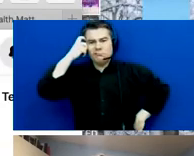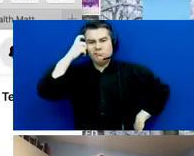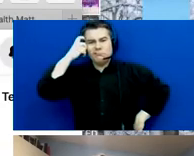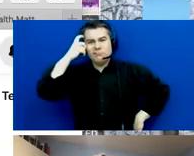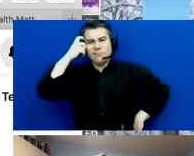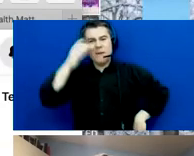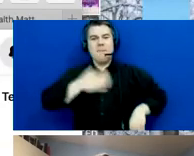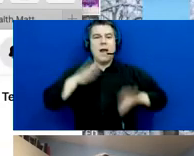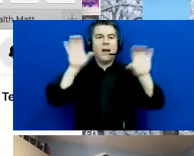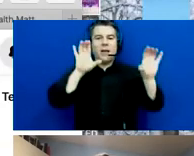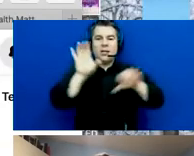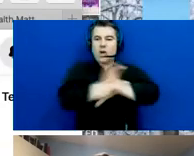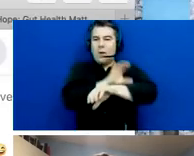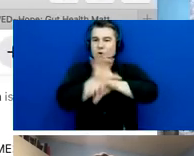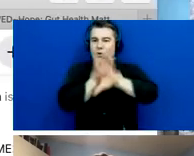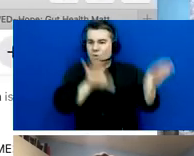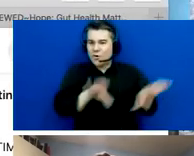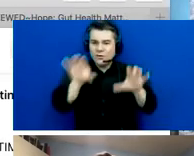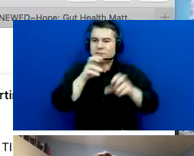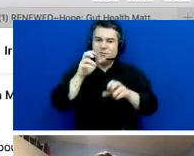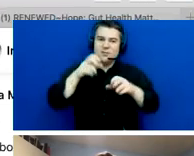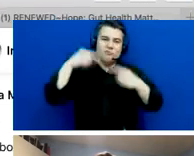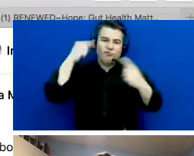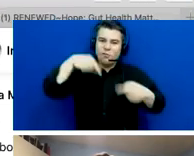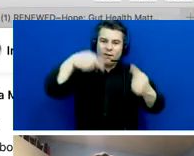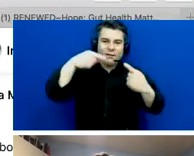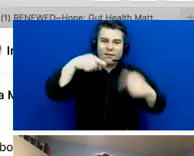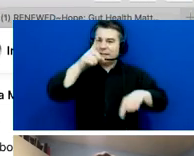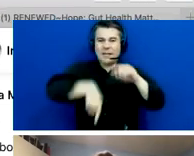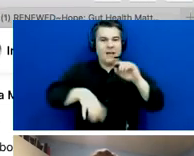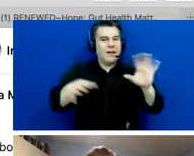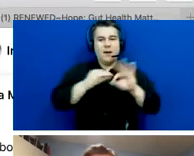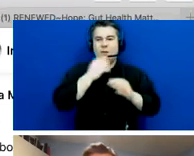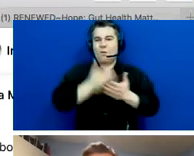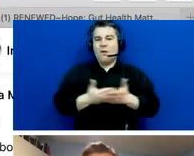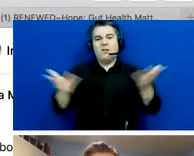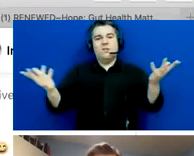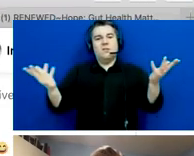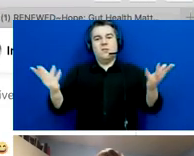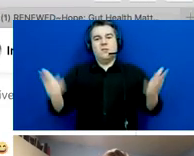So my computer is working extra hard and it just seems to not be connecting well.